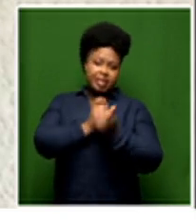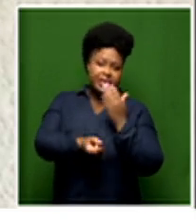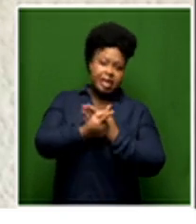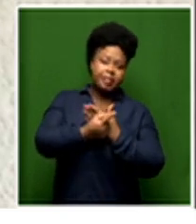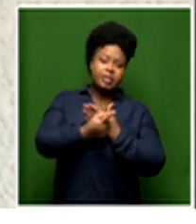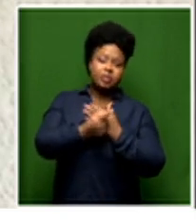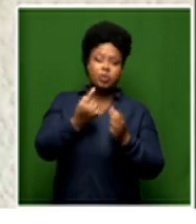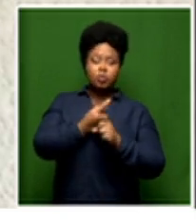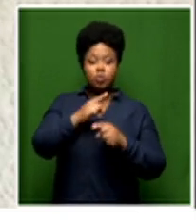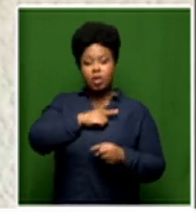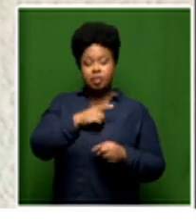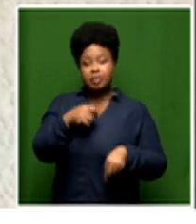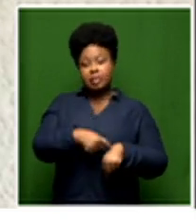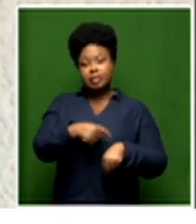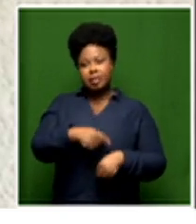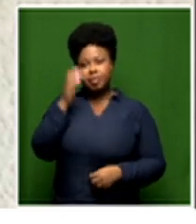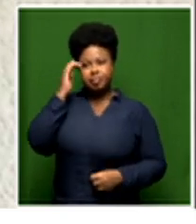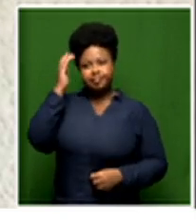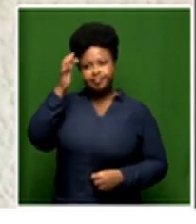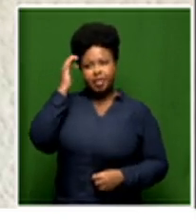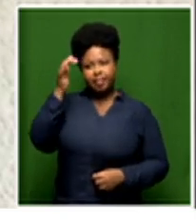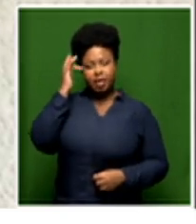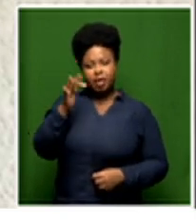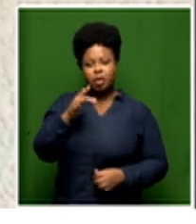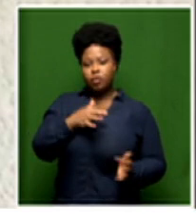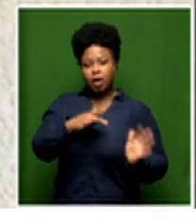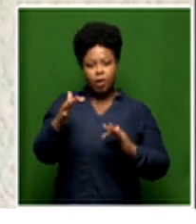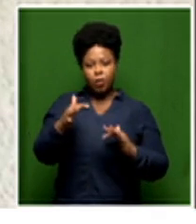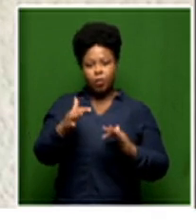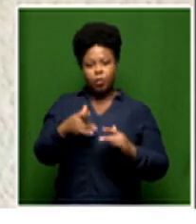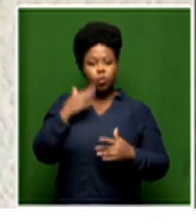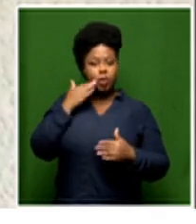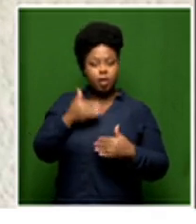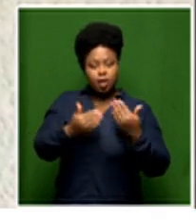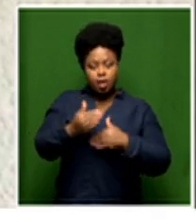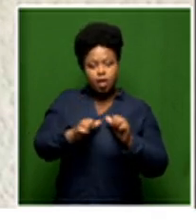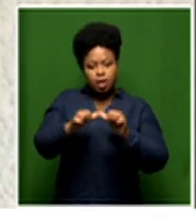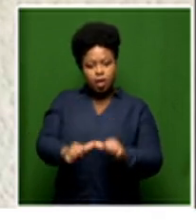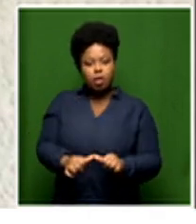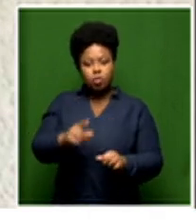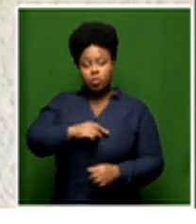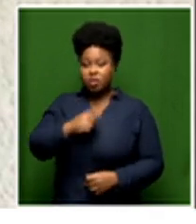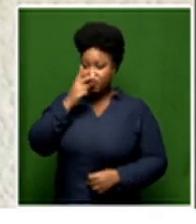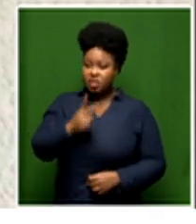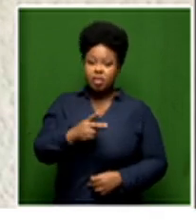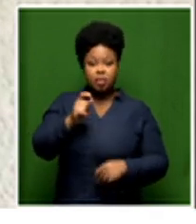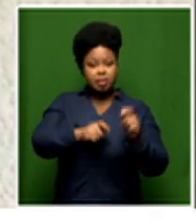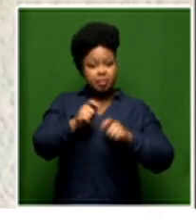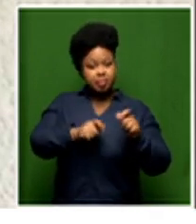sometimes, because I spend time thinking about it, because I feel it, like I've been there, I've seen these people